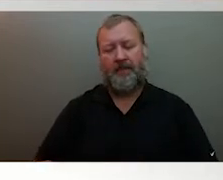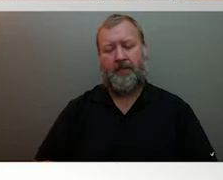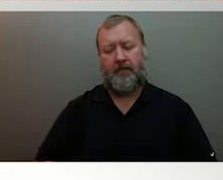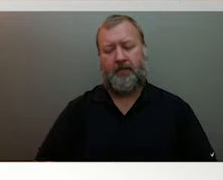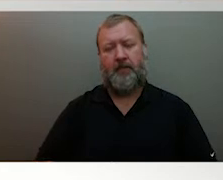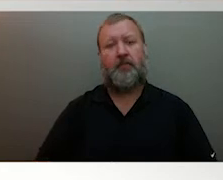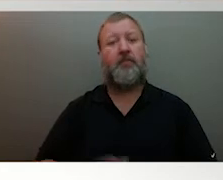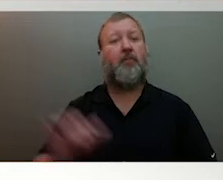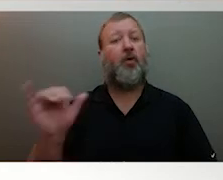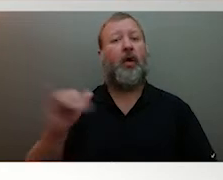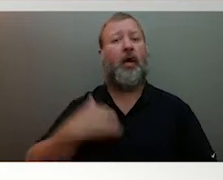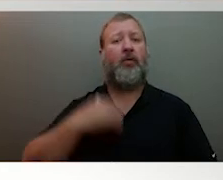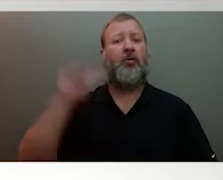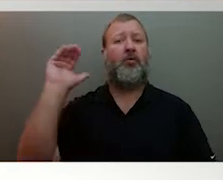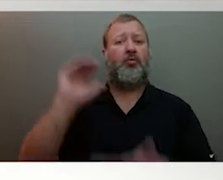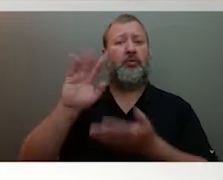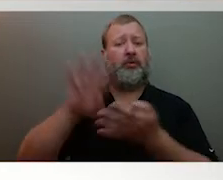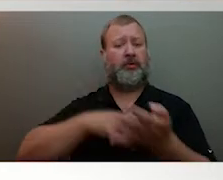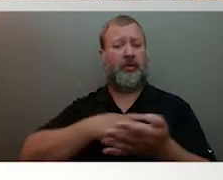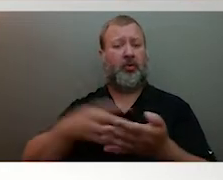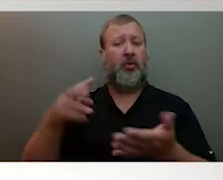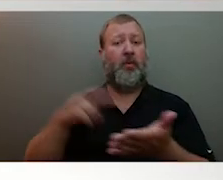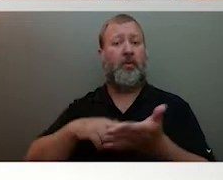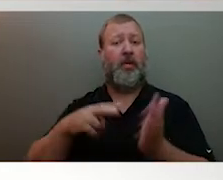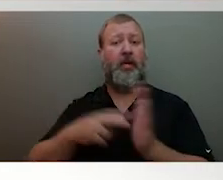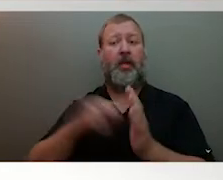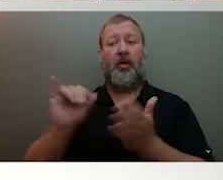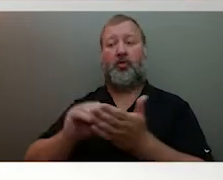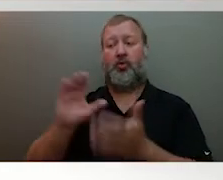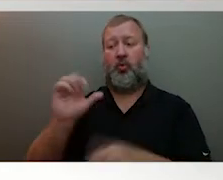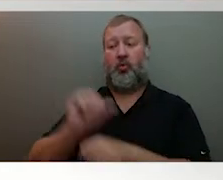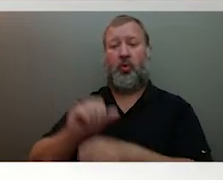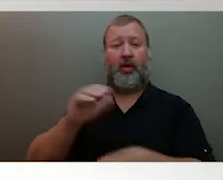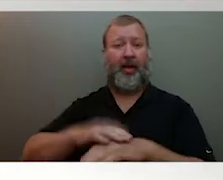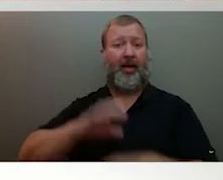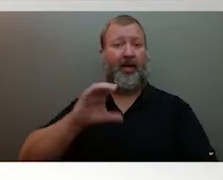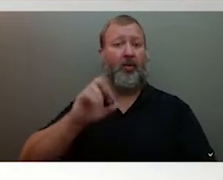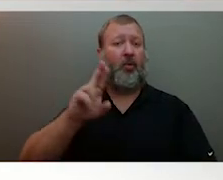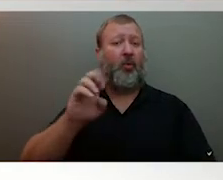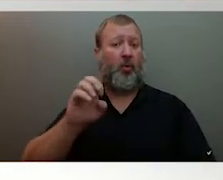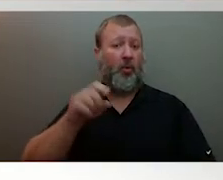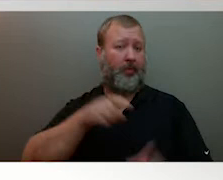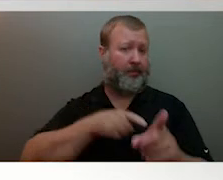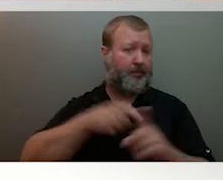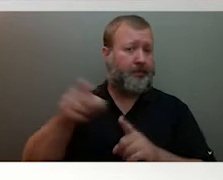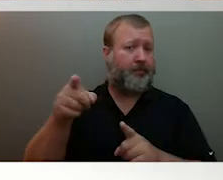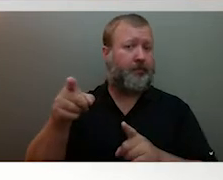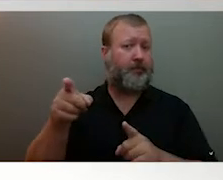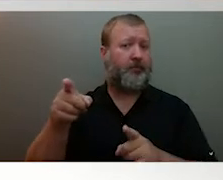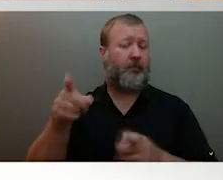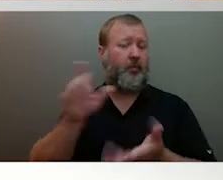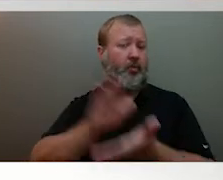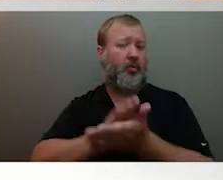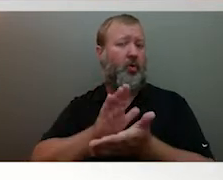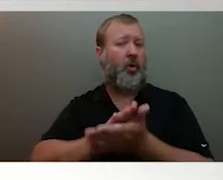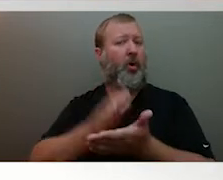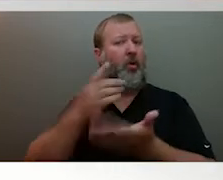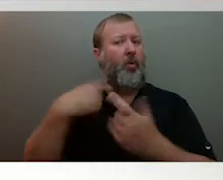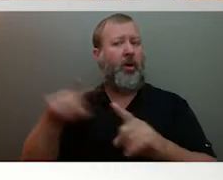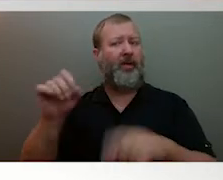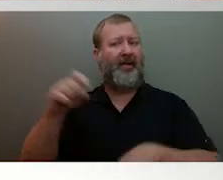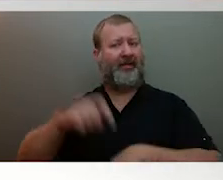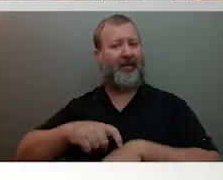reduced schedule, and that's where the student would only work on their core curriculum, because that is possibly all the student can handle while on